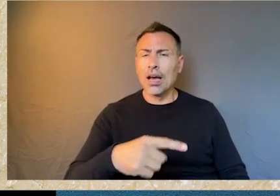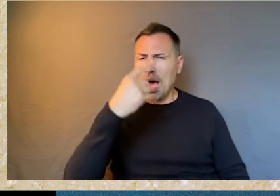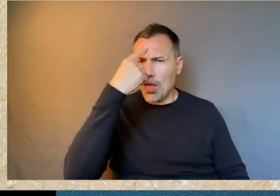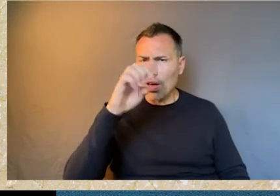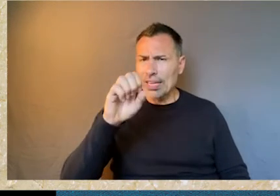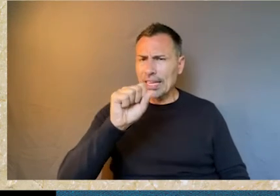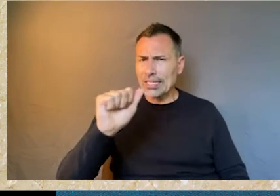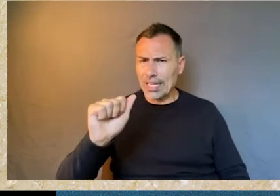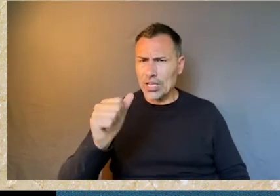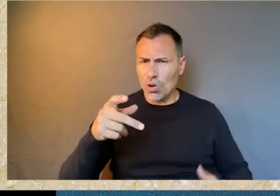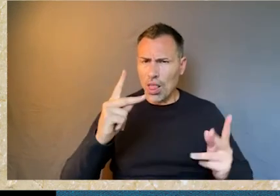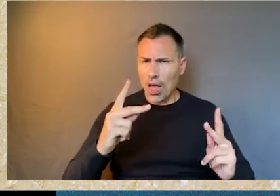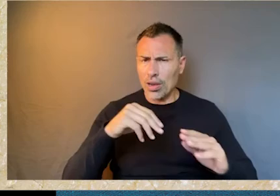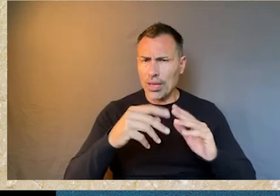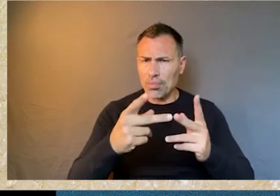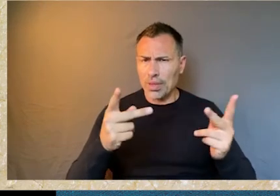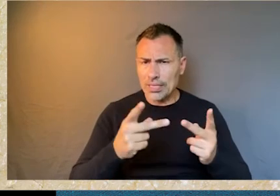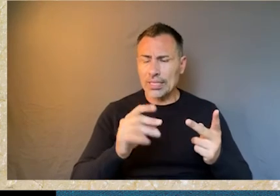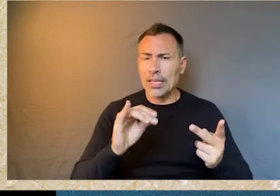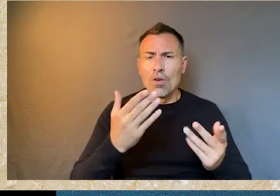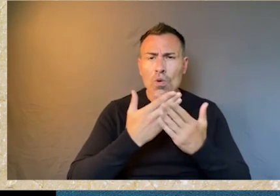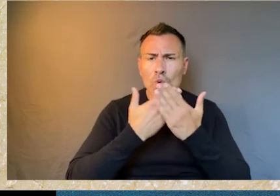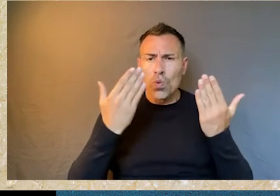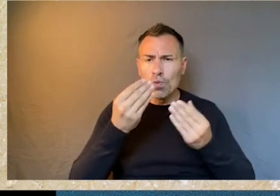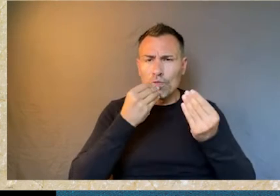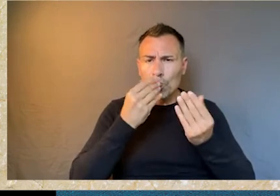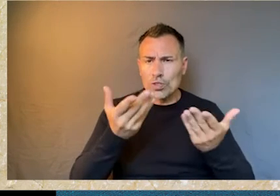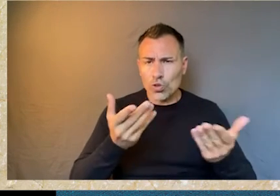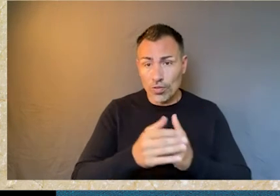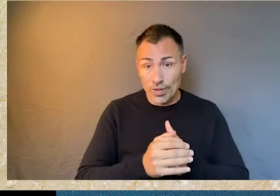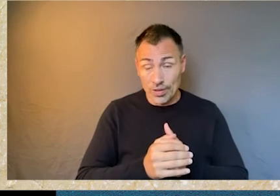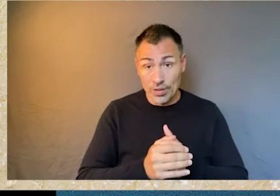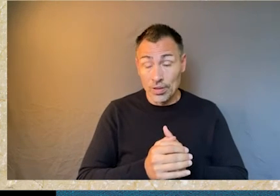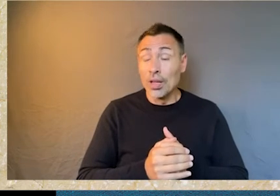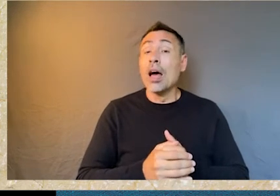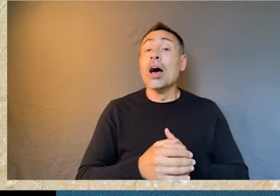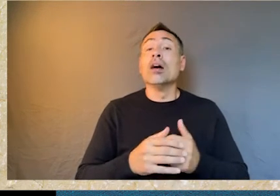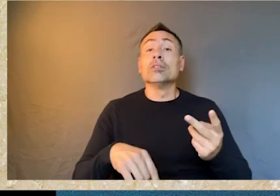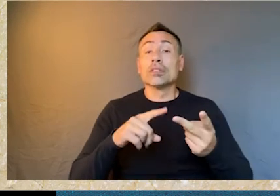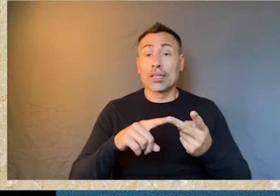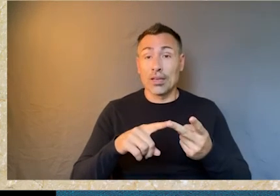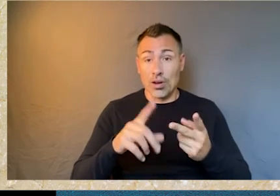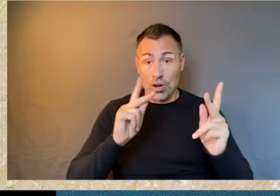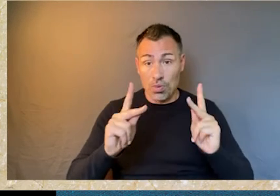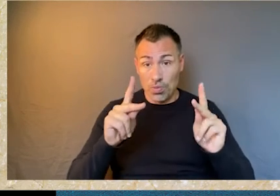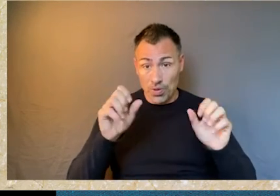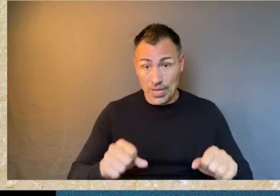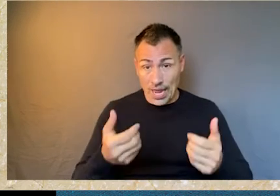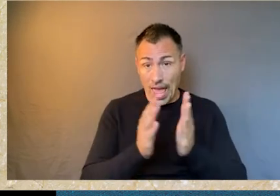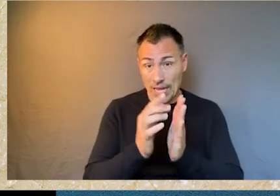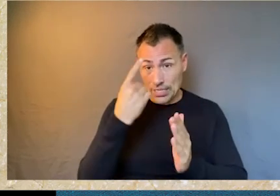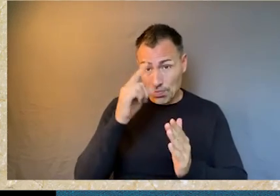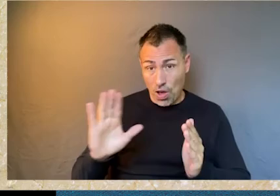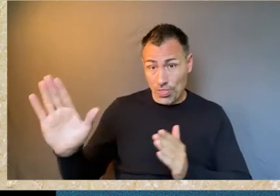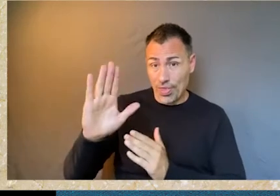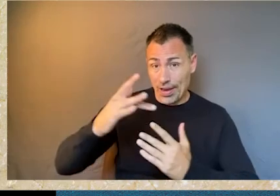ESAs were allowed in places as long as food isn't being served. Are people allowed to ask for their illness as it relates to